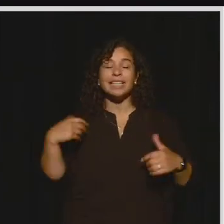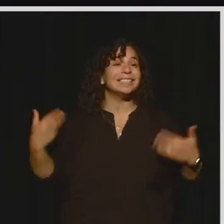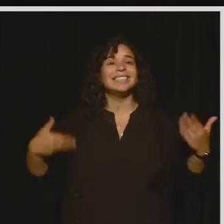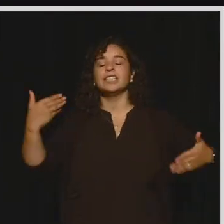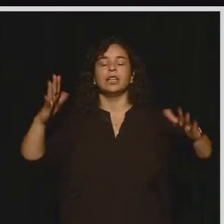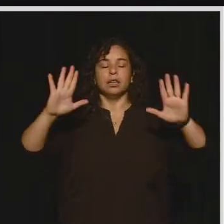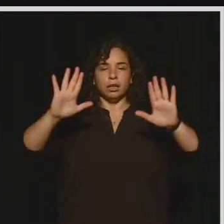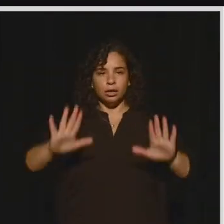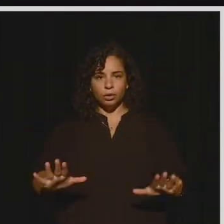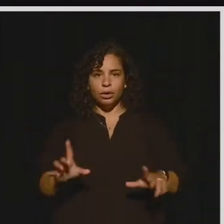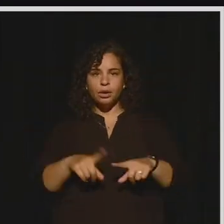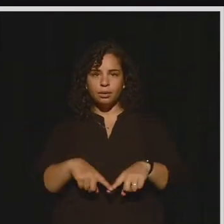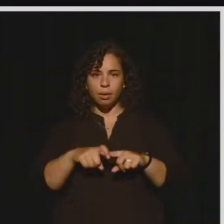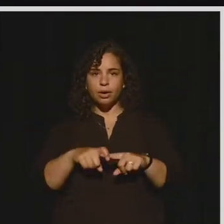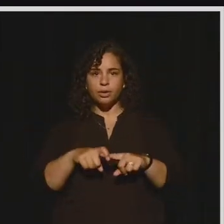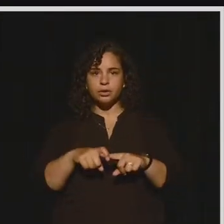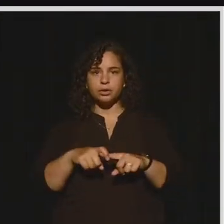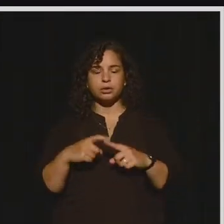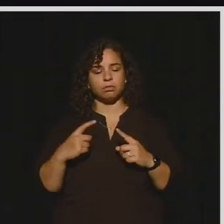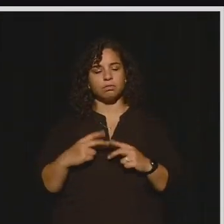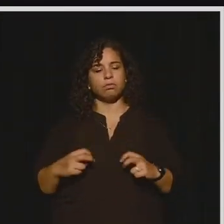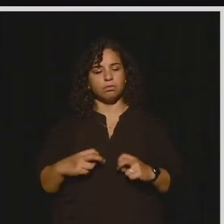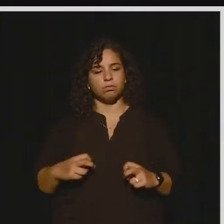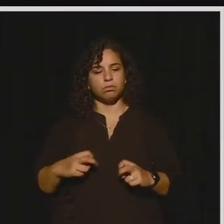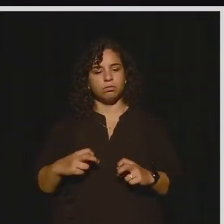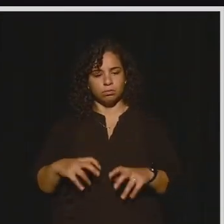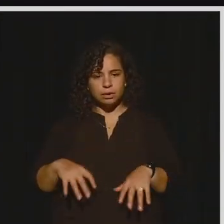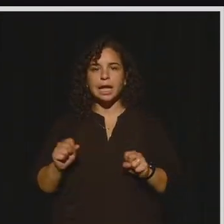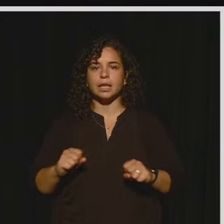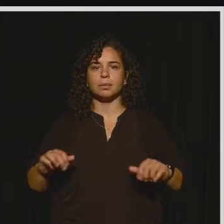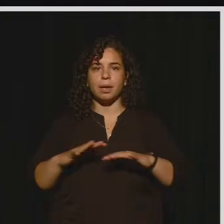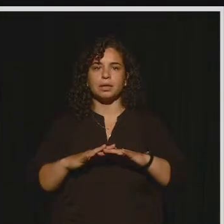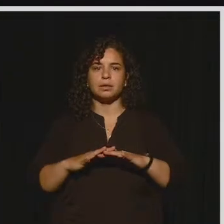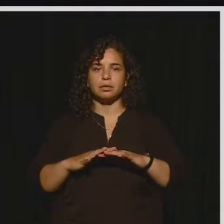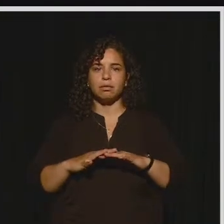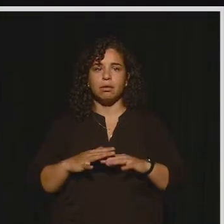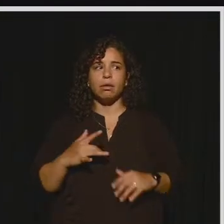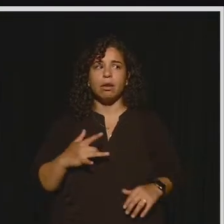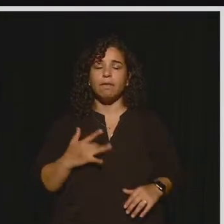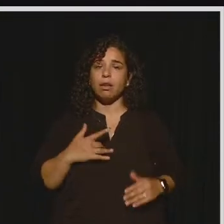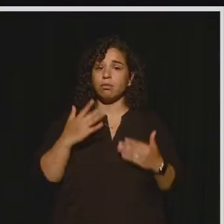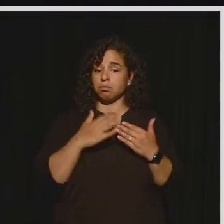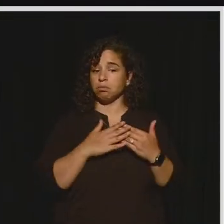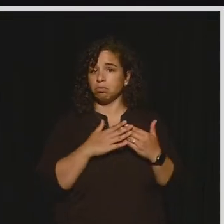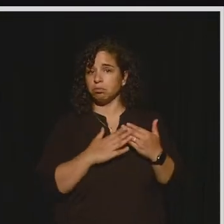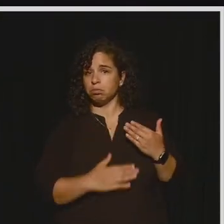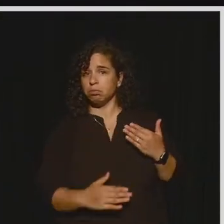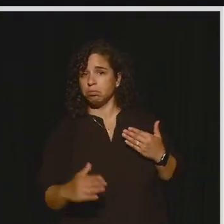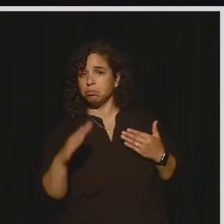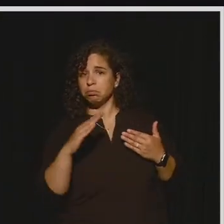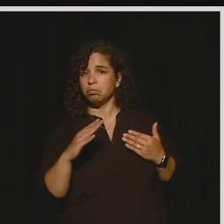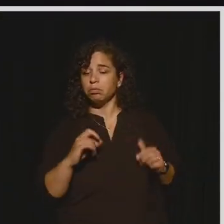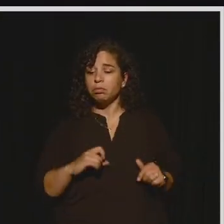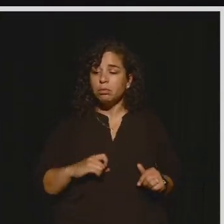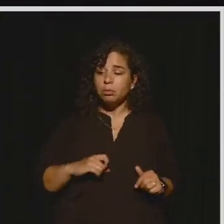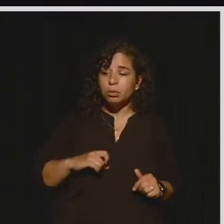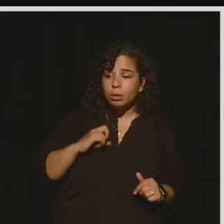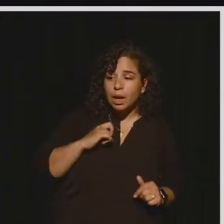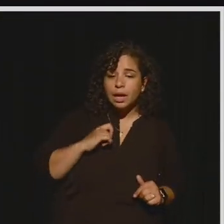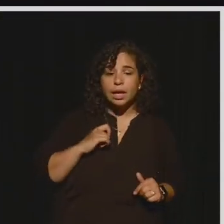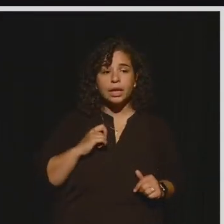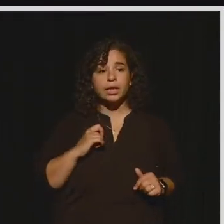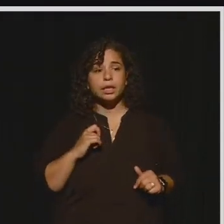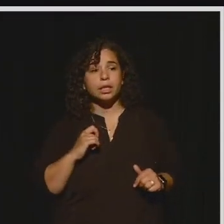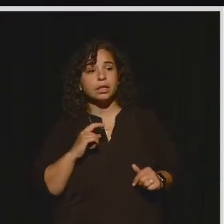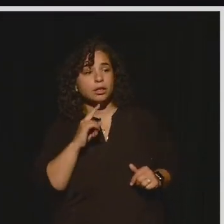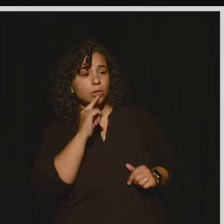and learn. And I don't doubt that moving forward, Pride and